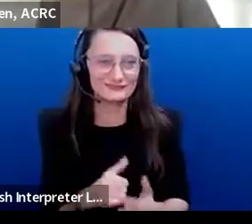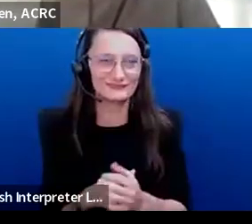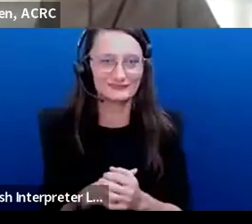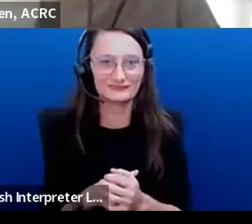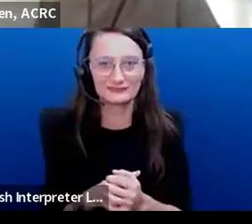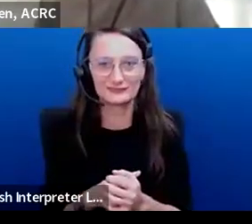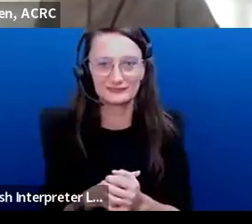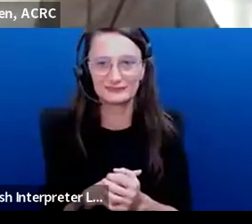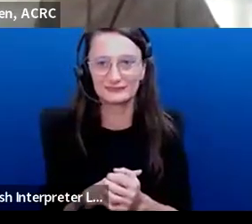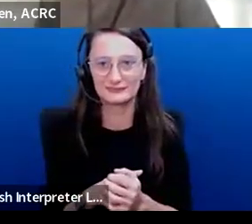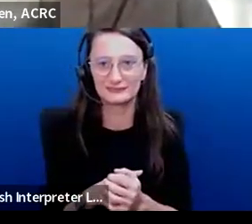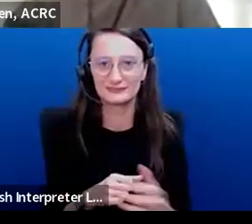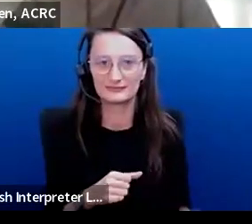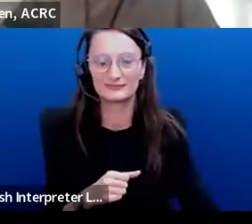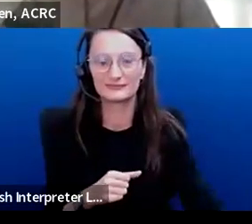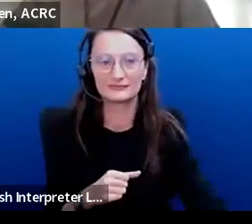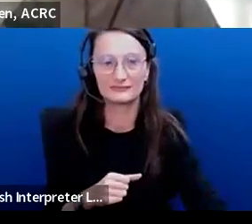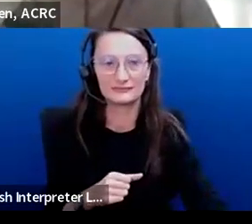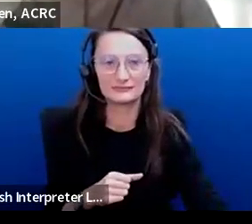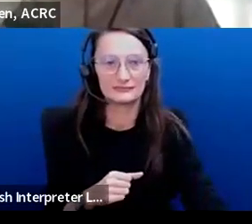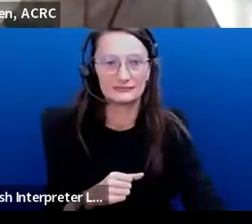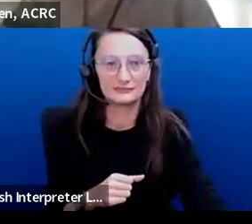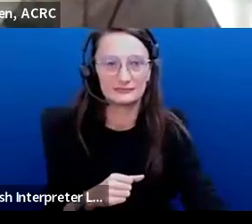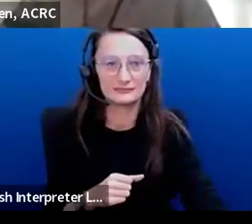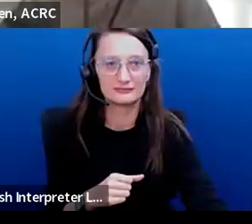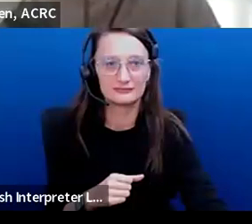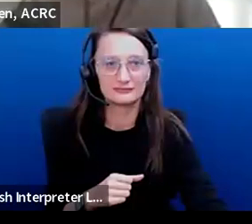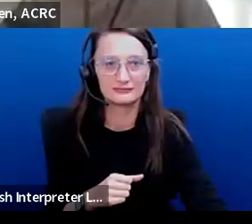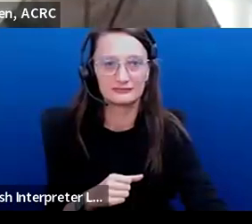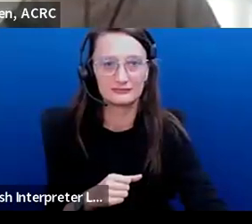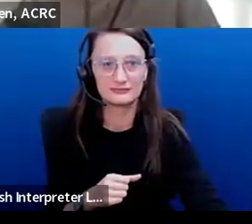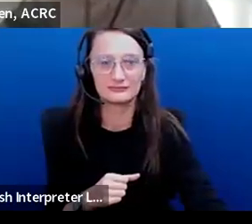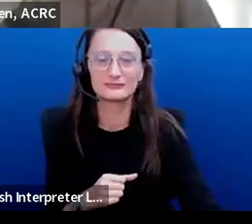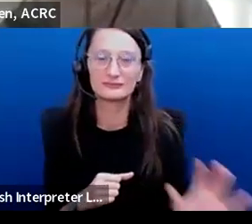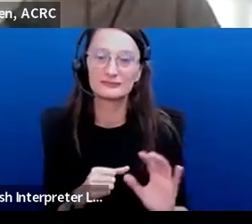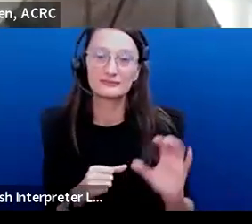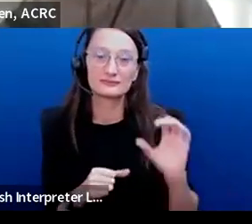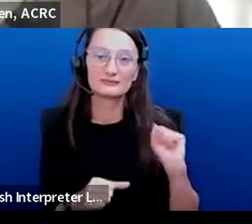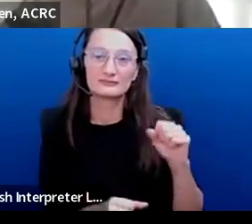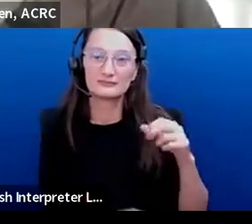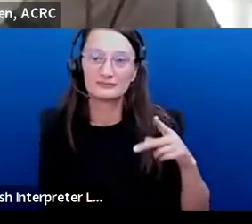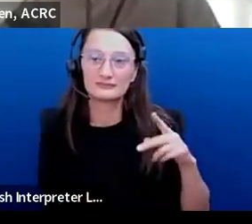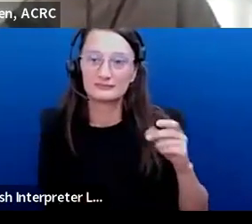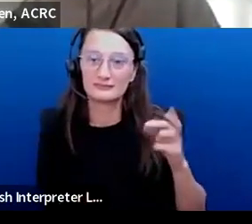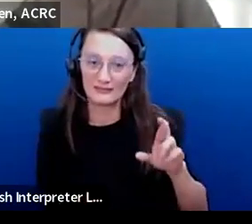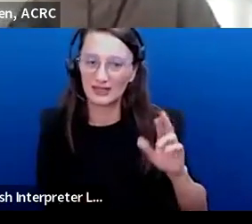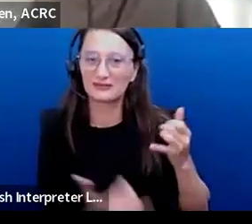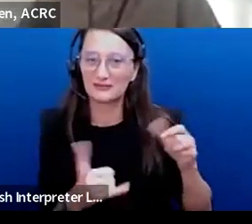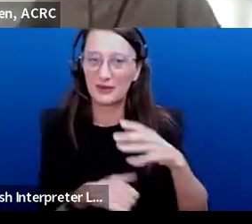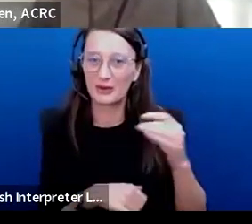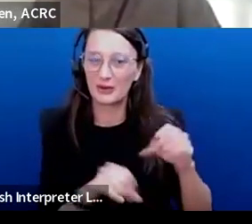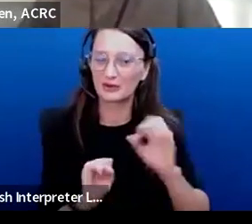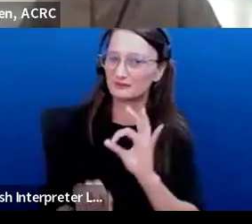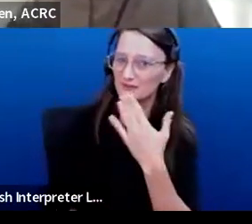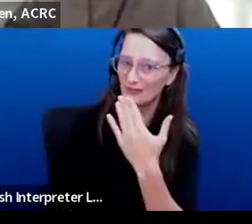Let me, let me see here. There you go. Spencer, I just got your permission, so you should be able to share. if you beautiful. want to share. Thank you